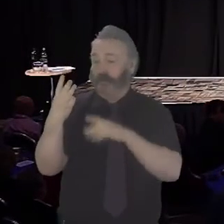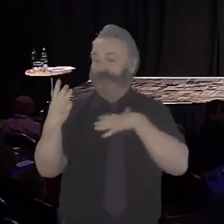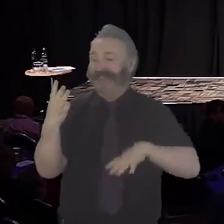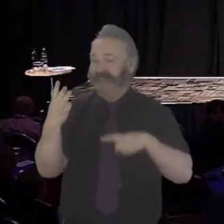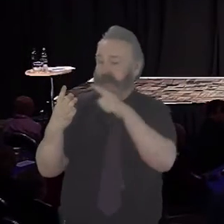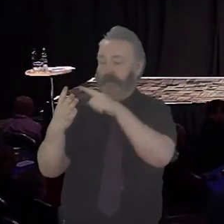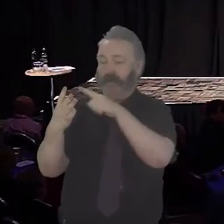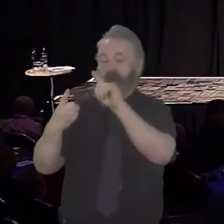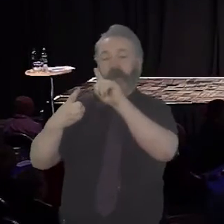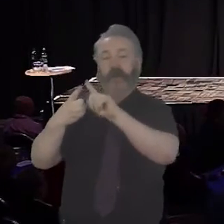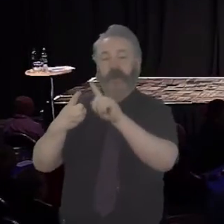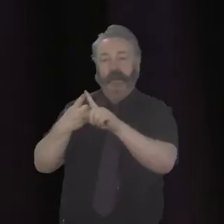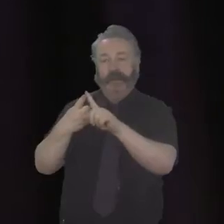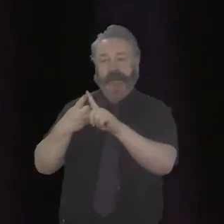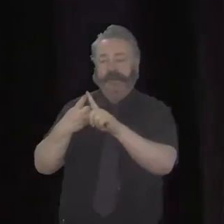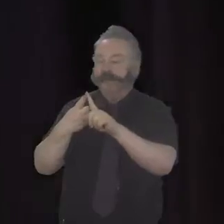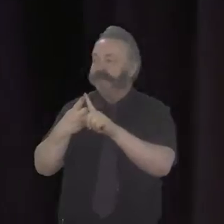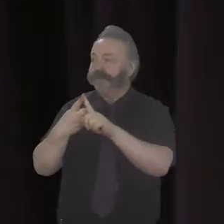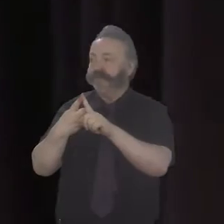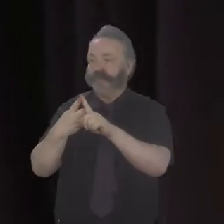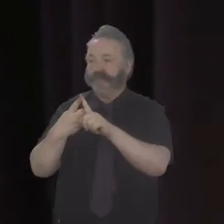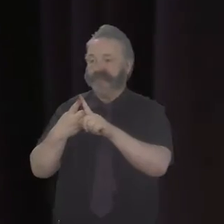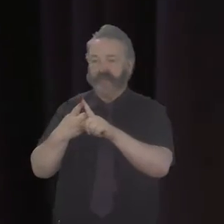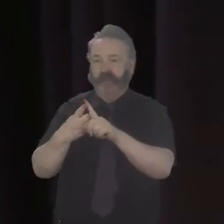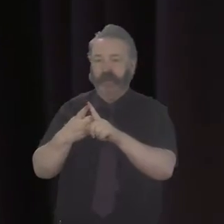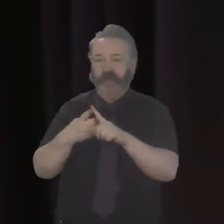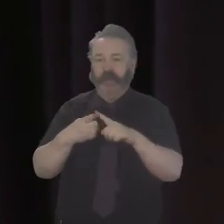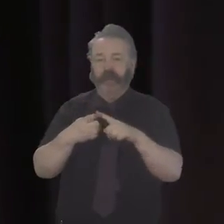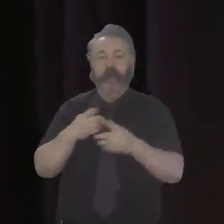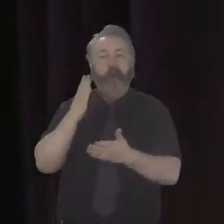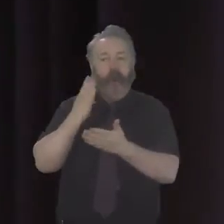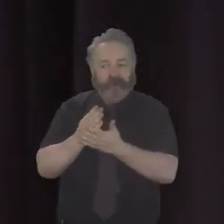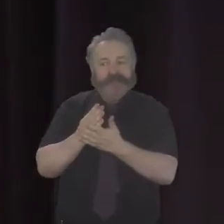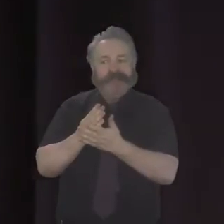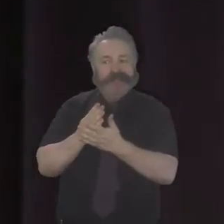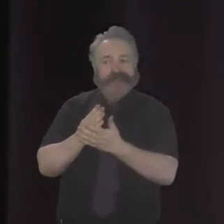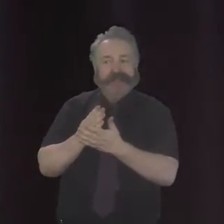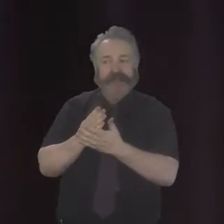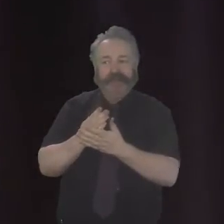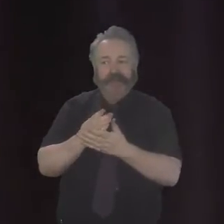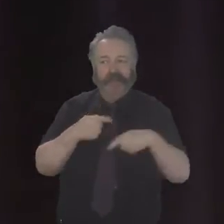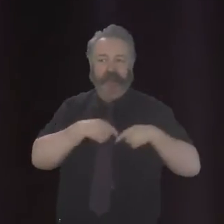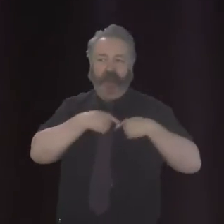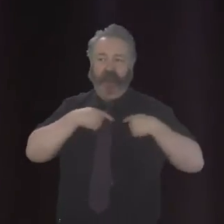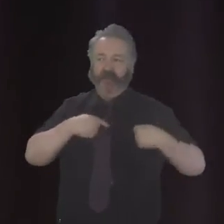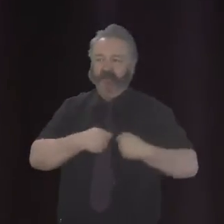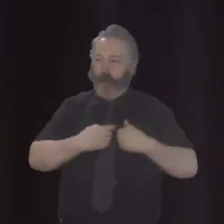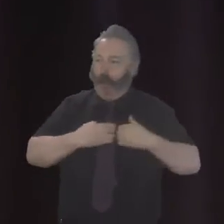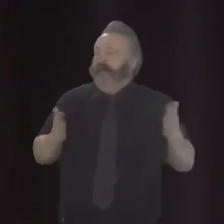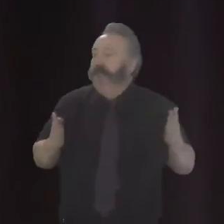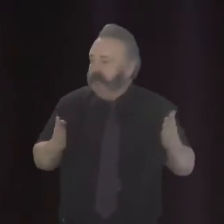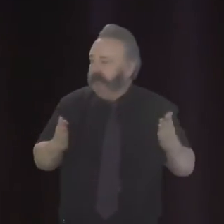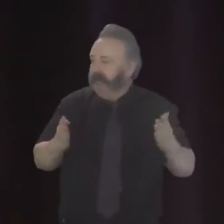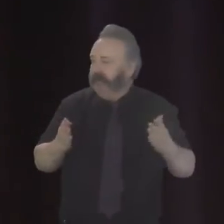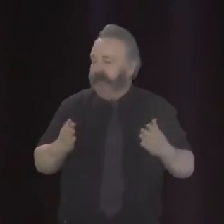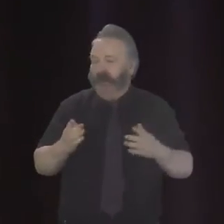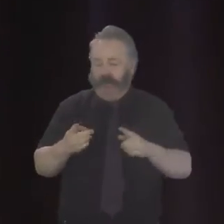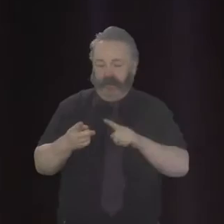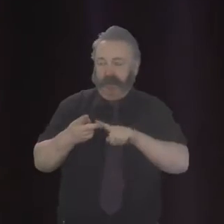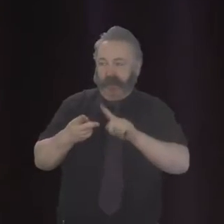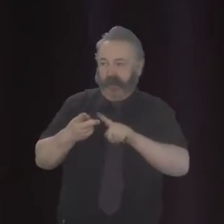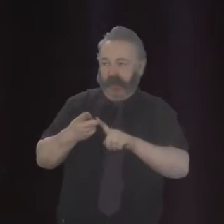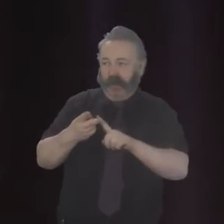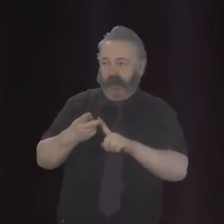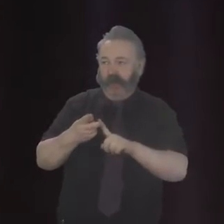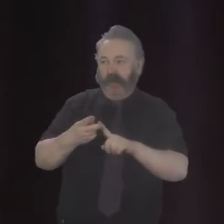that wider network you need authenticity and integrity you've got to speak from the heart you need